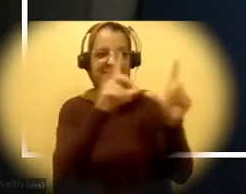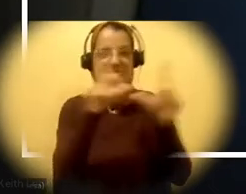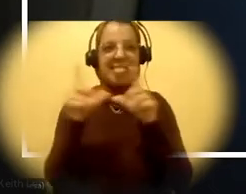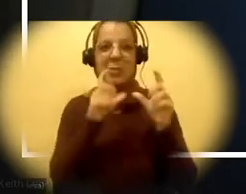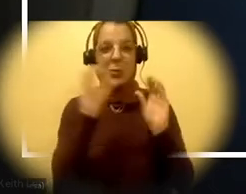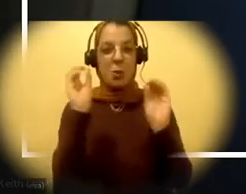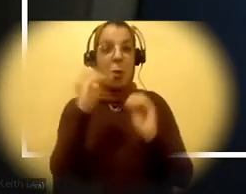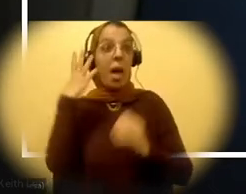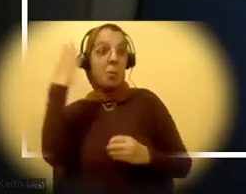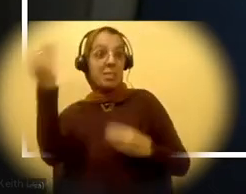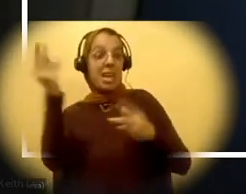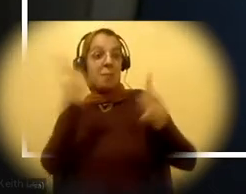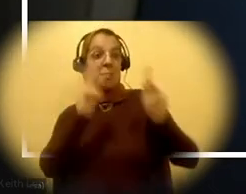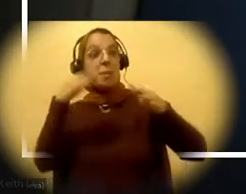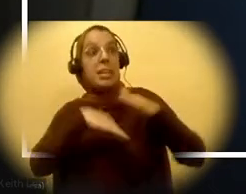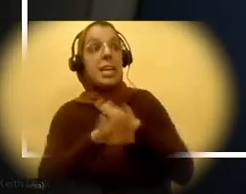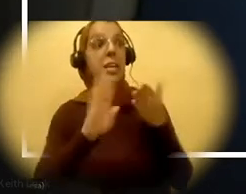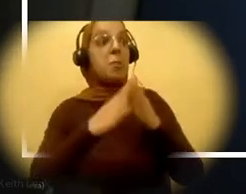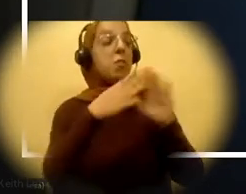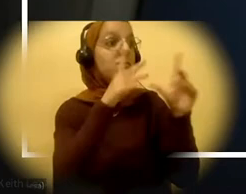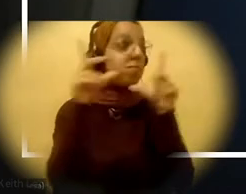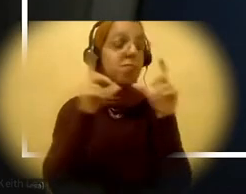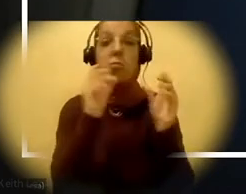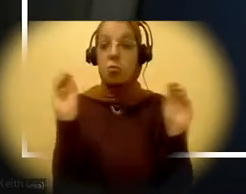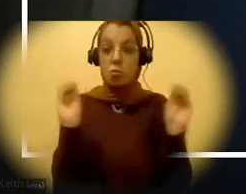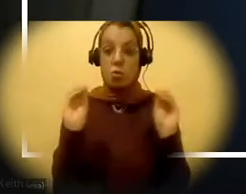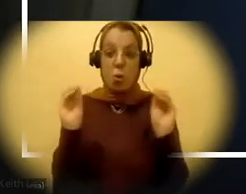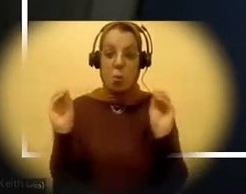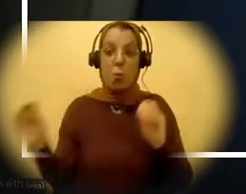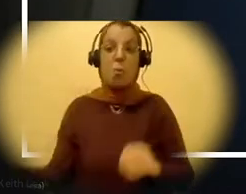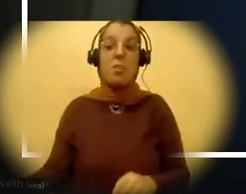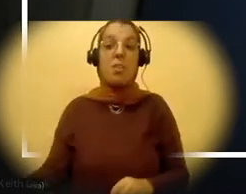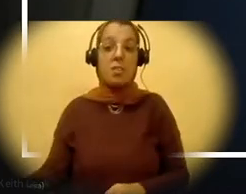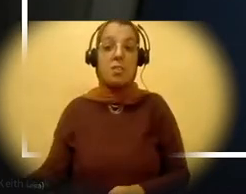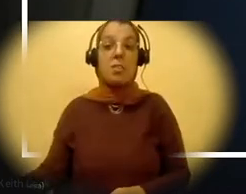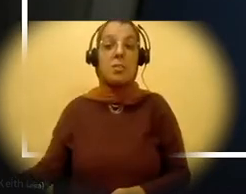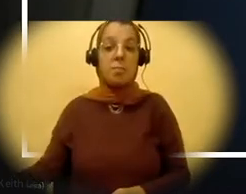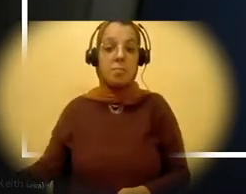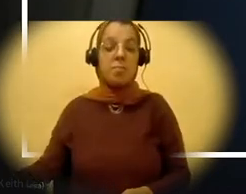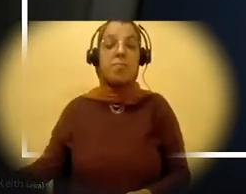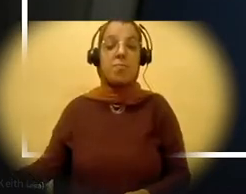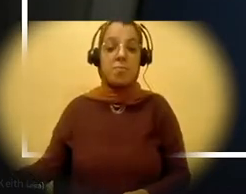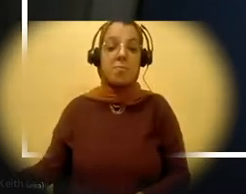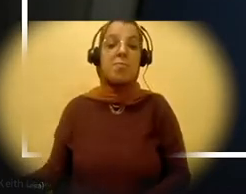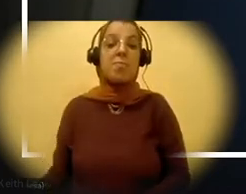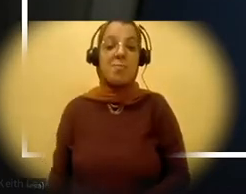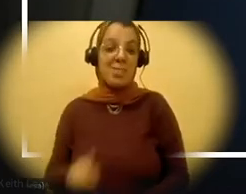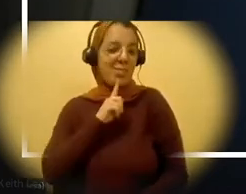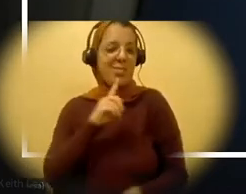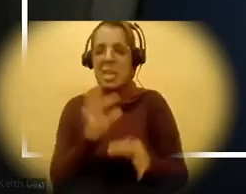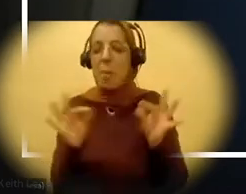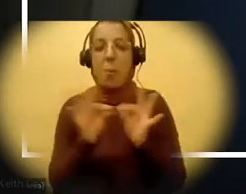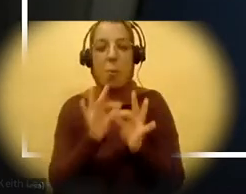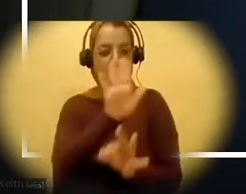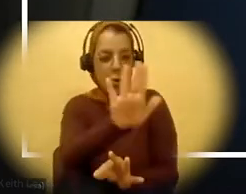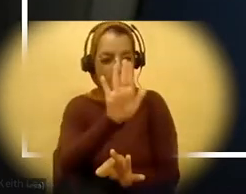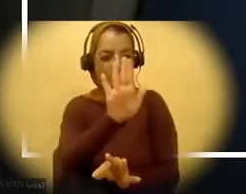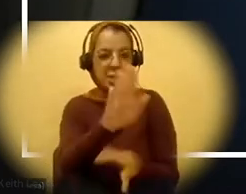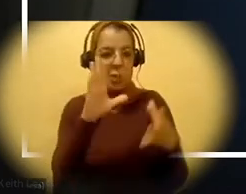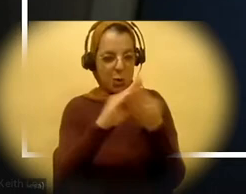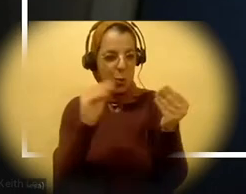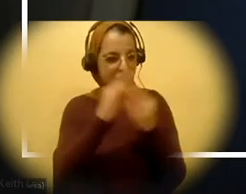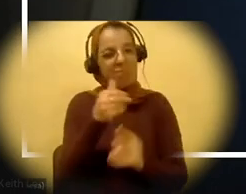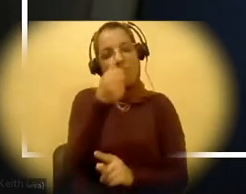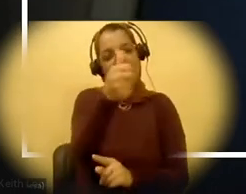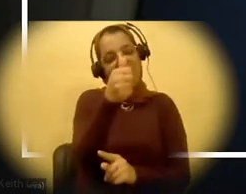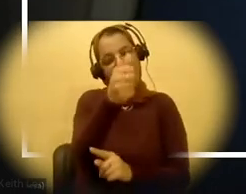outsiders. So this is so important to tell our own stories and to